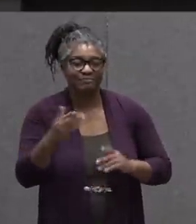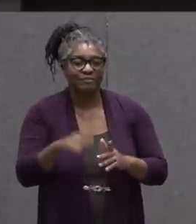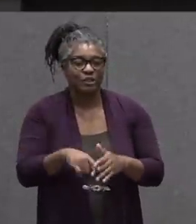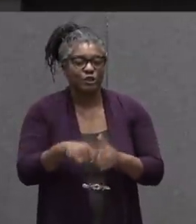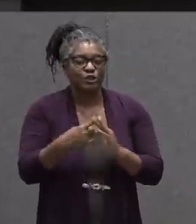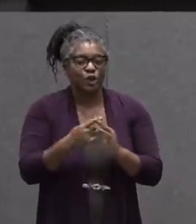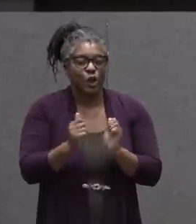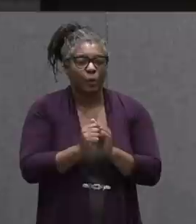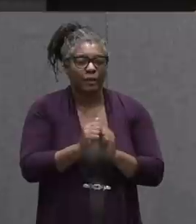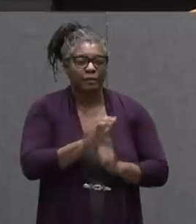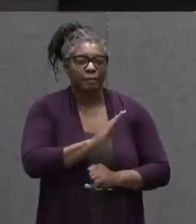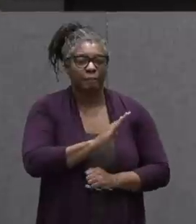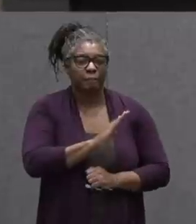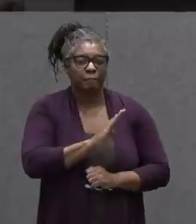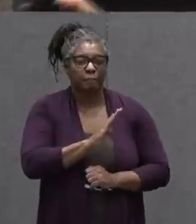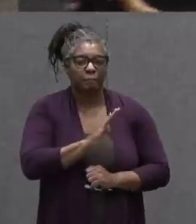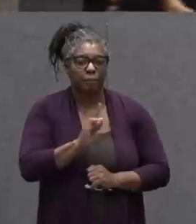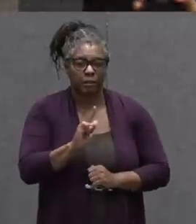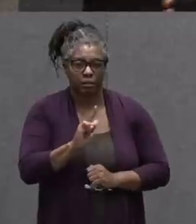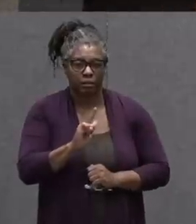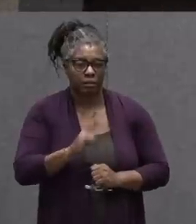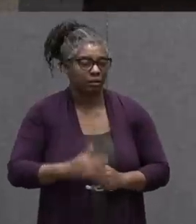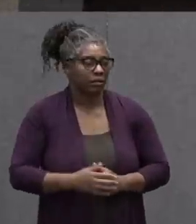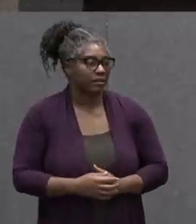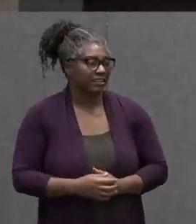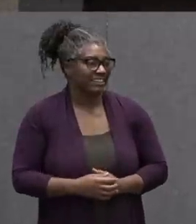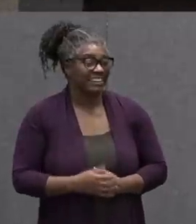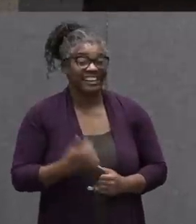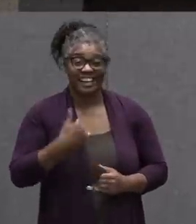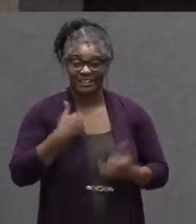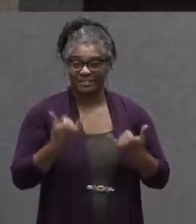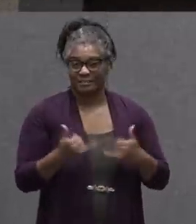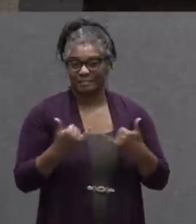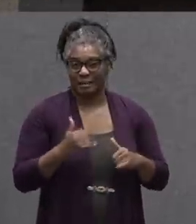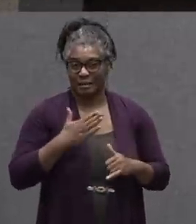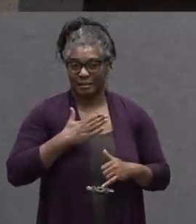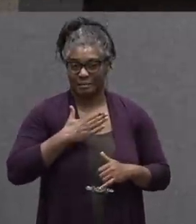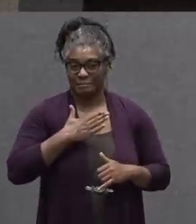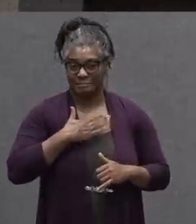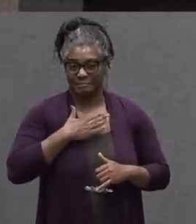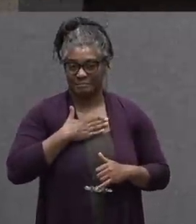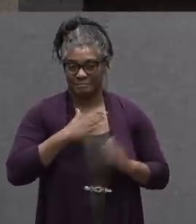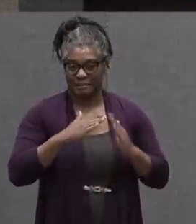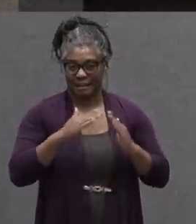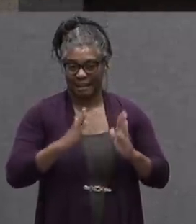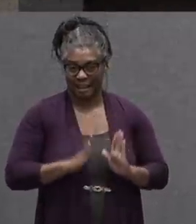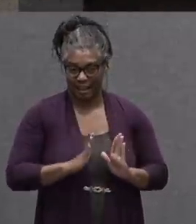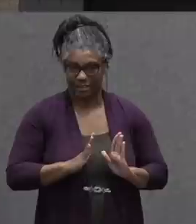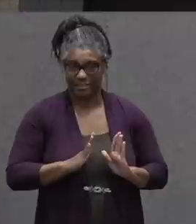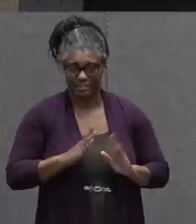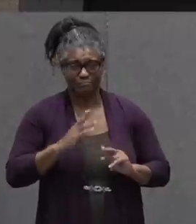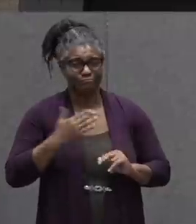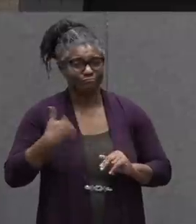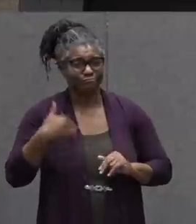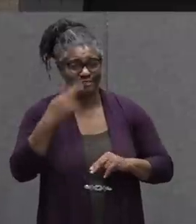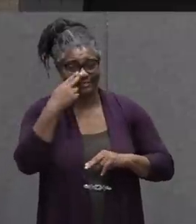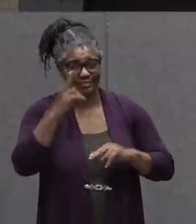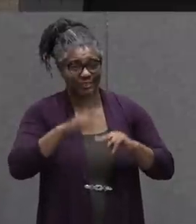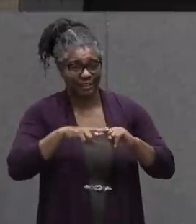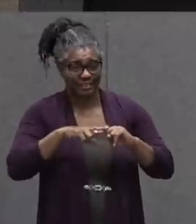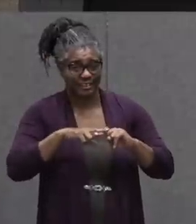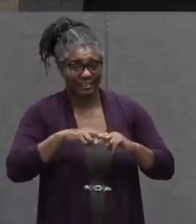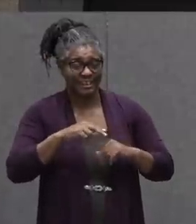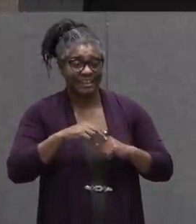was thinking about playing this game at my house, and I thought it was so fun. And every morning when I come here to film, I always grab